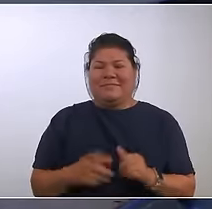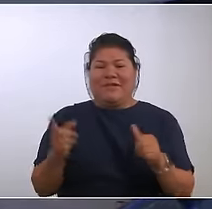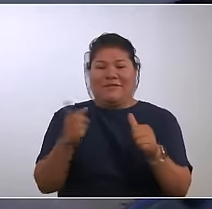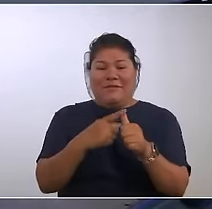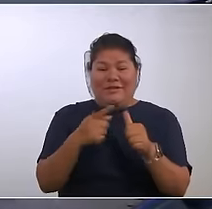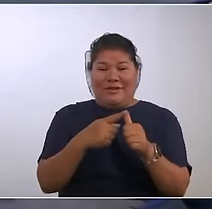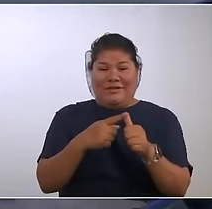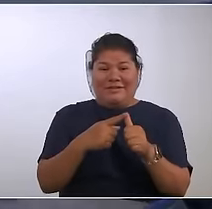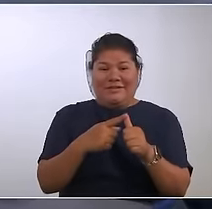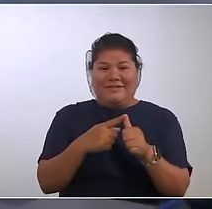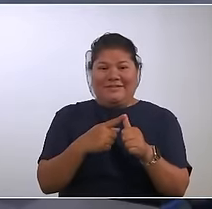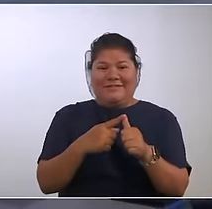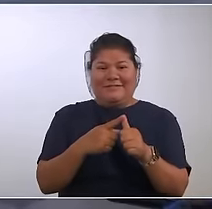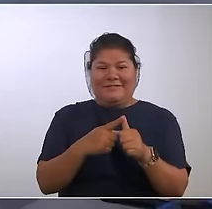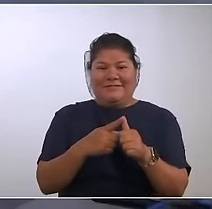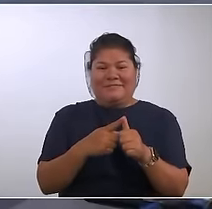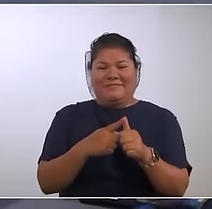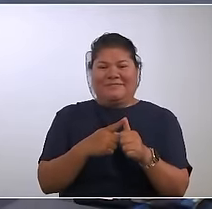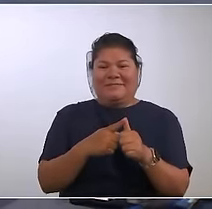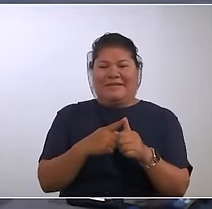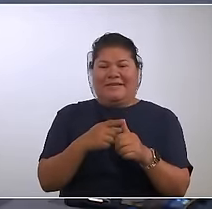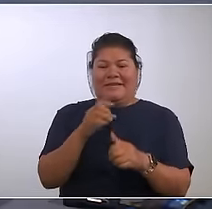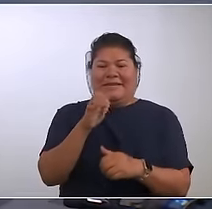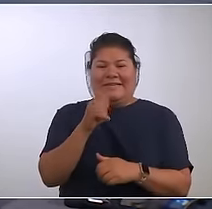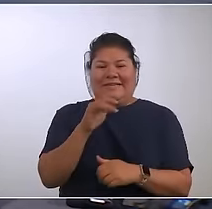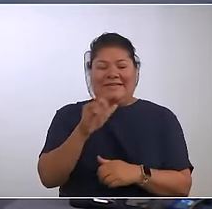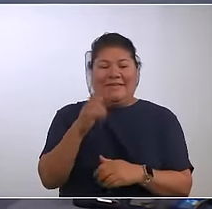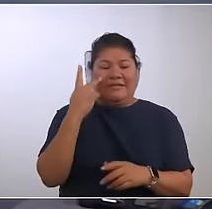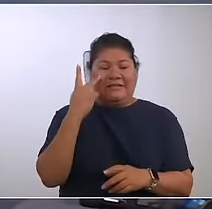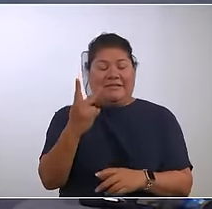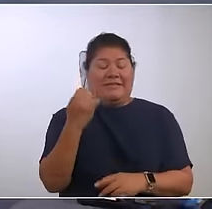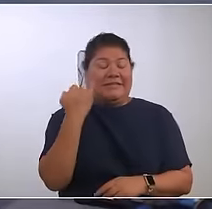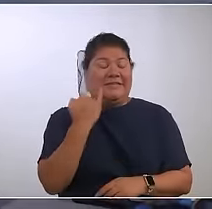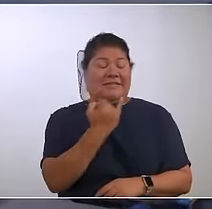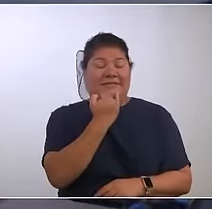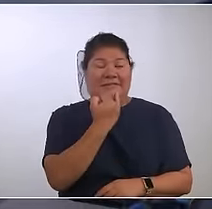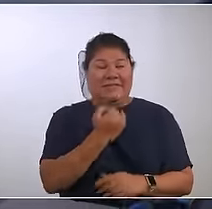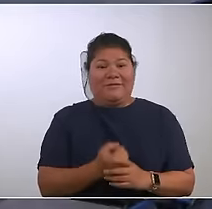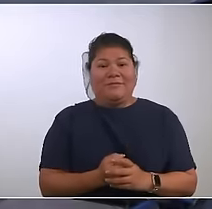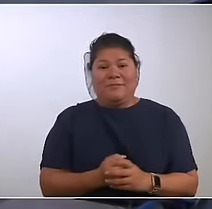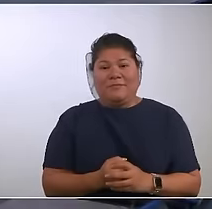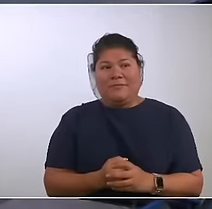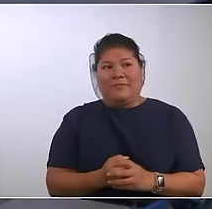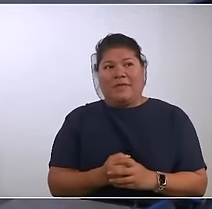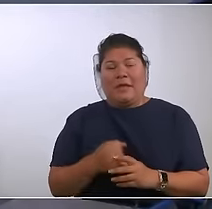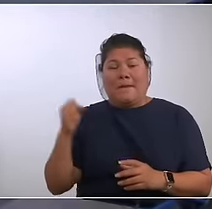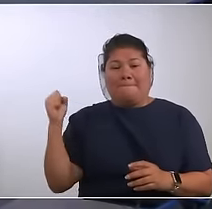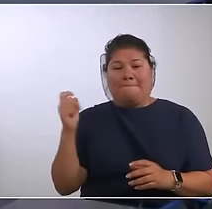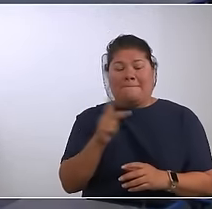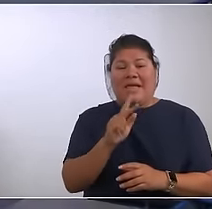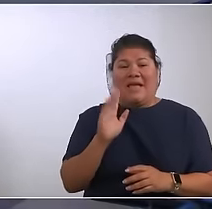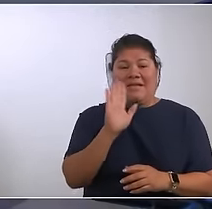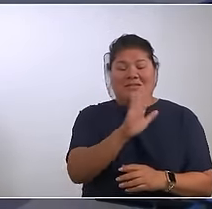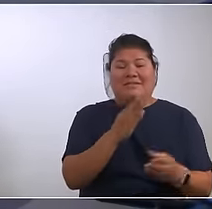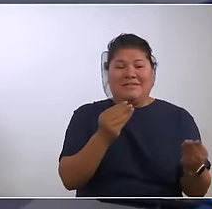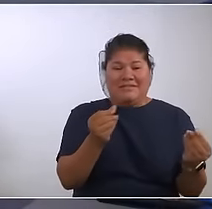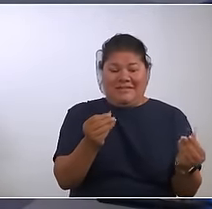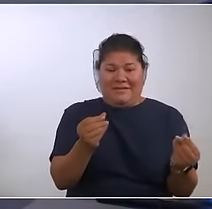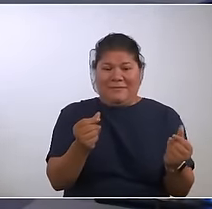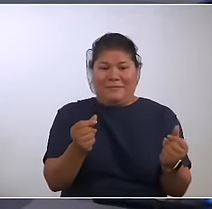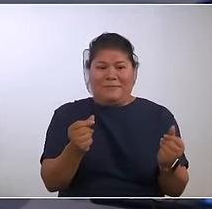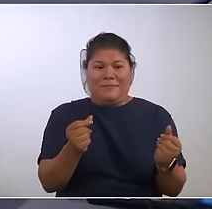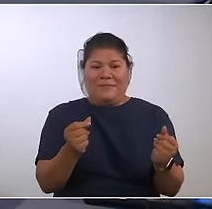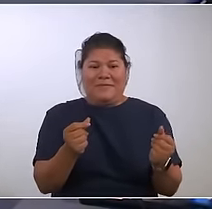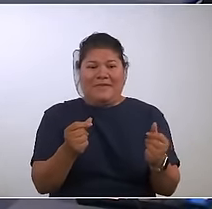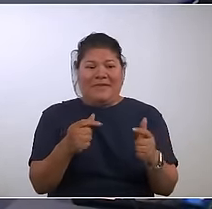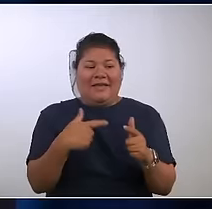Primero, first, Ezequiel mira a Israel. Ezekiel sees Israel regresando a su tierra, returning to their